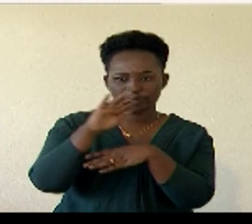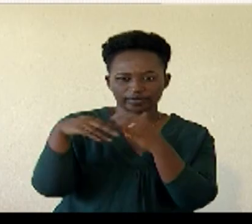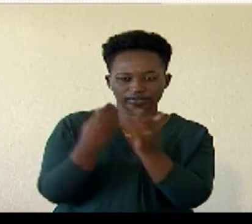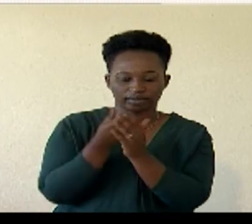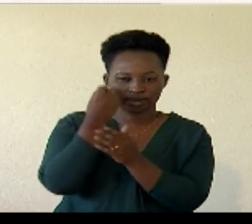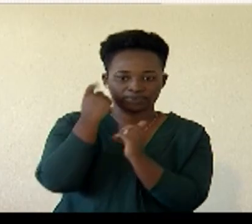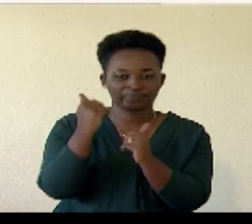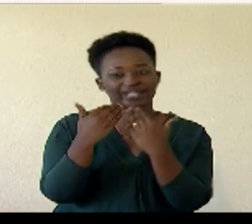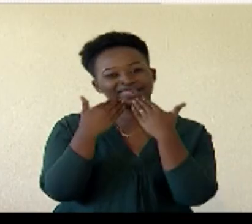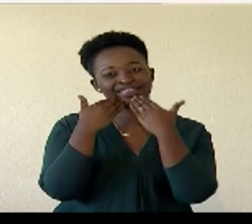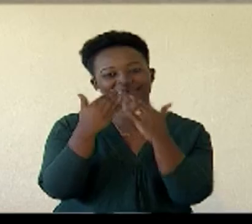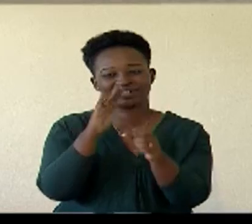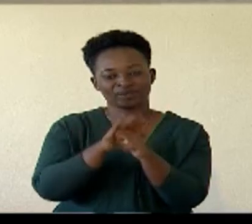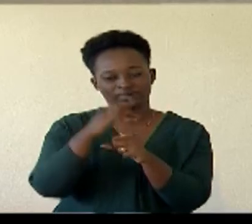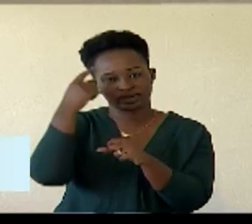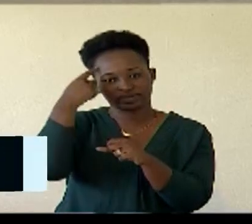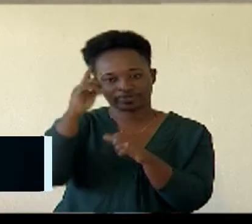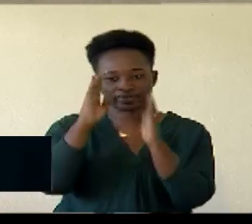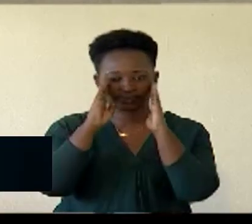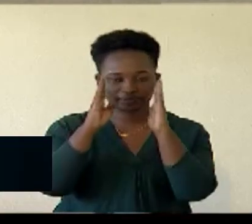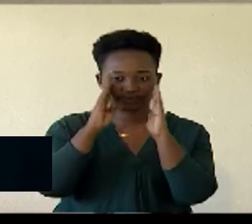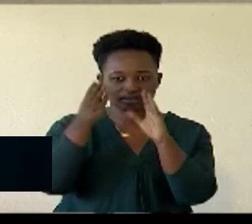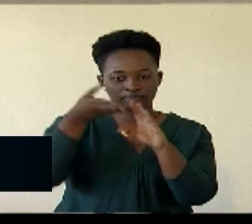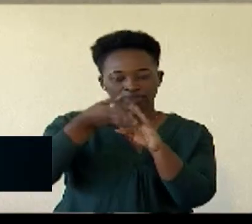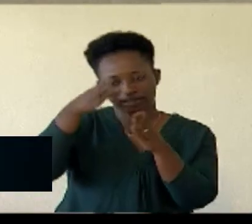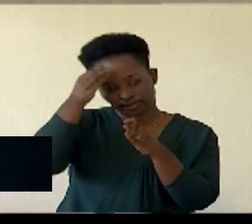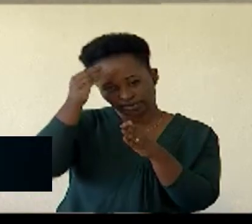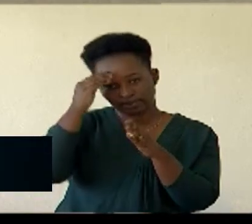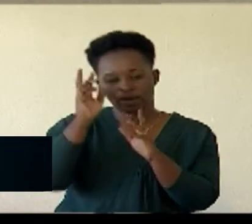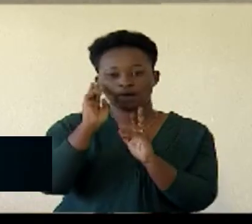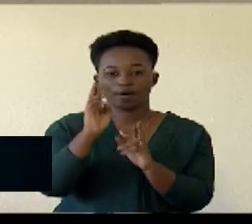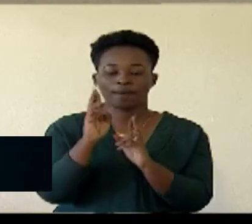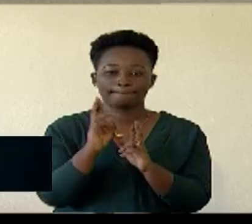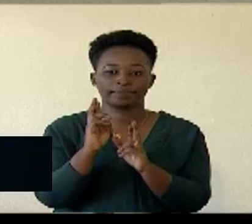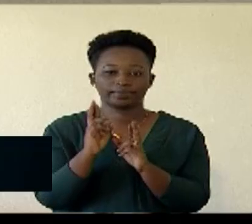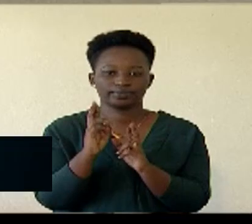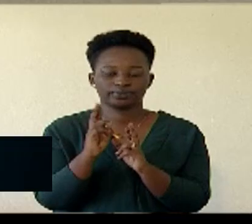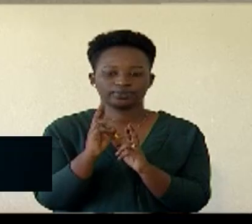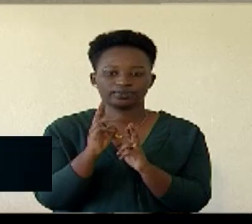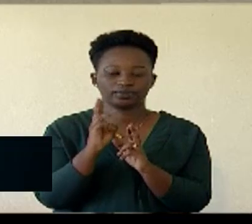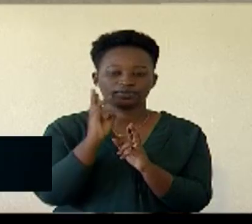I thank you so much for being with me in this lesson. I hope we will